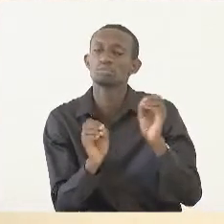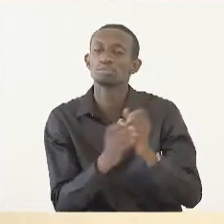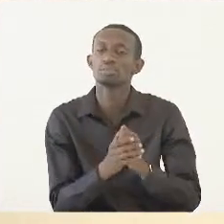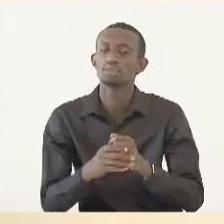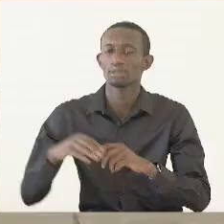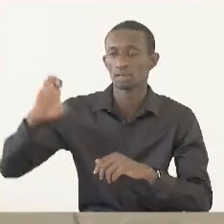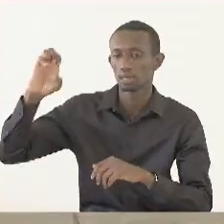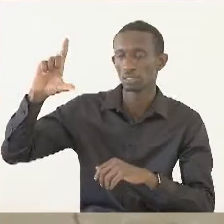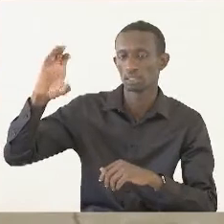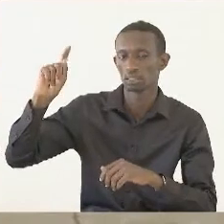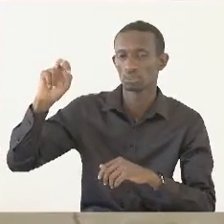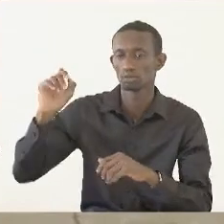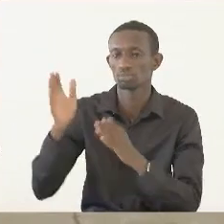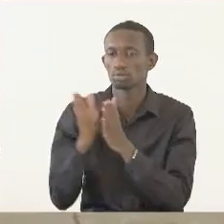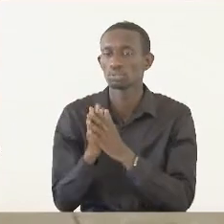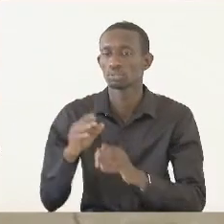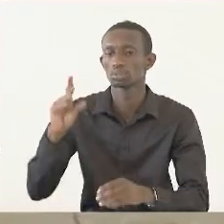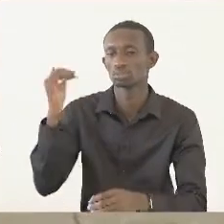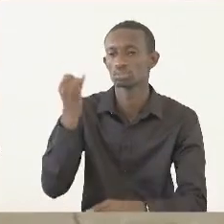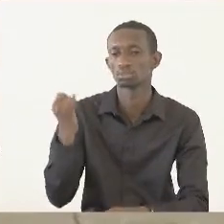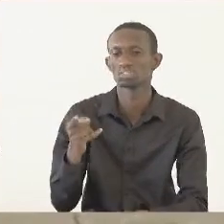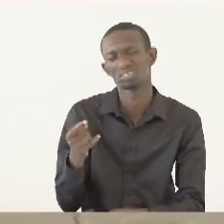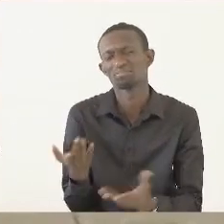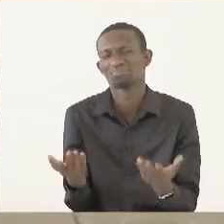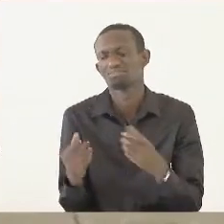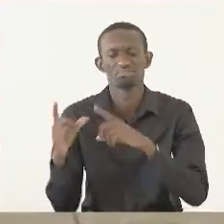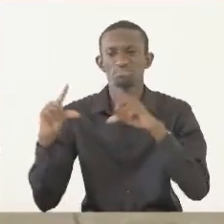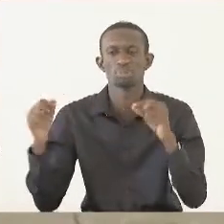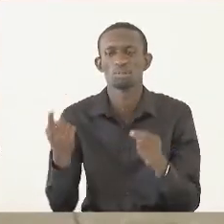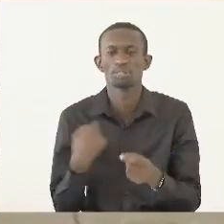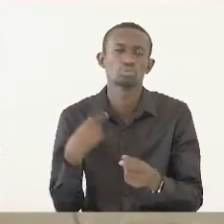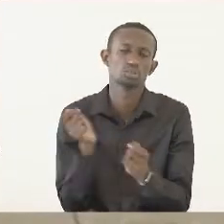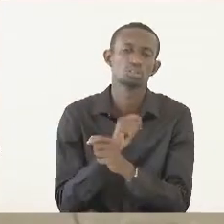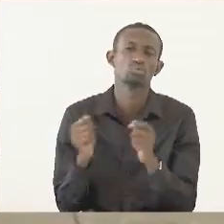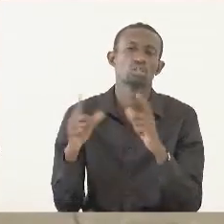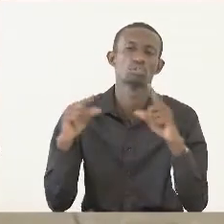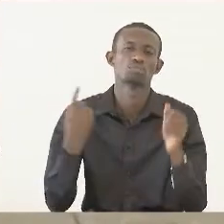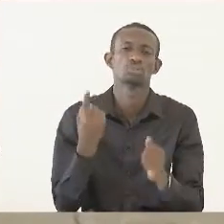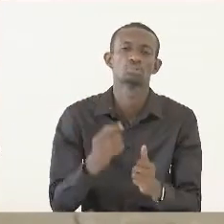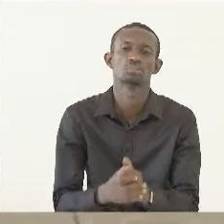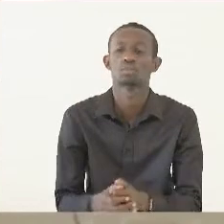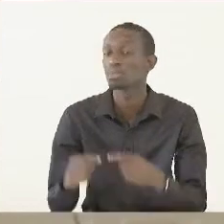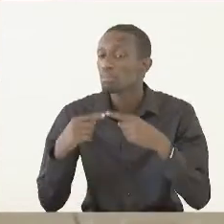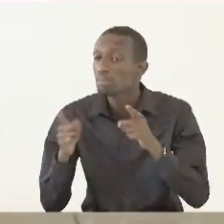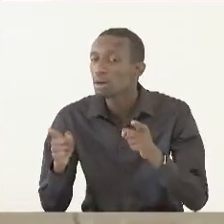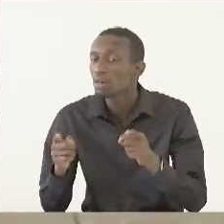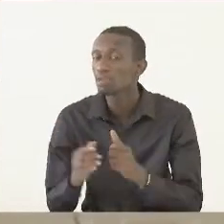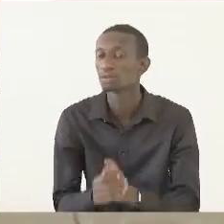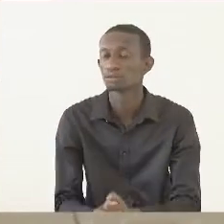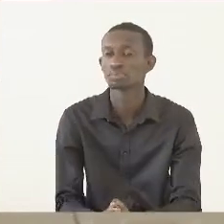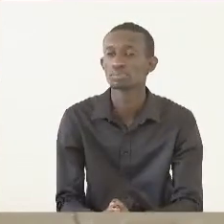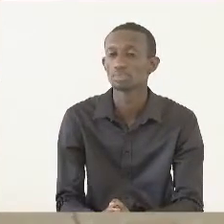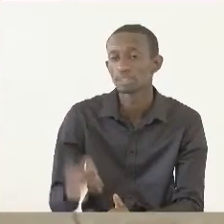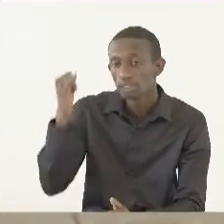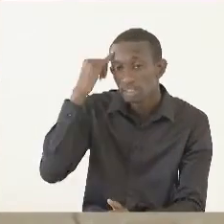electron withdrawing and electron donating. So it is just the words that have changed, but the method, the